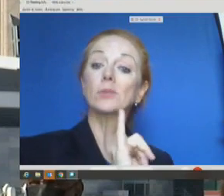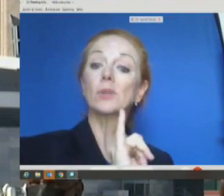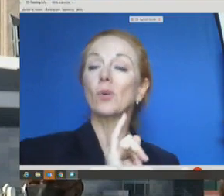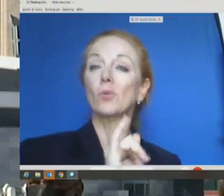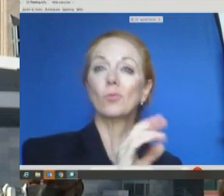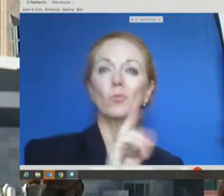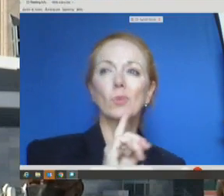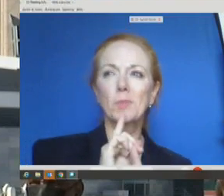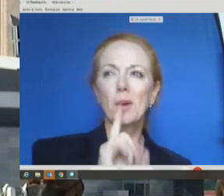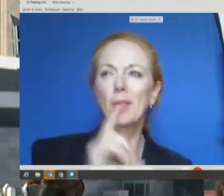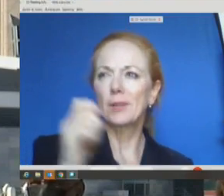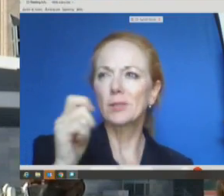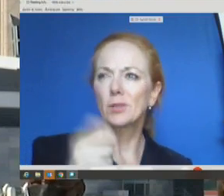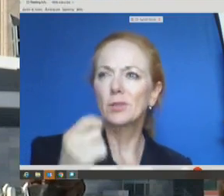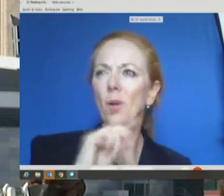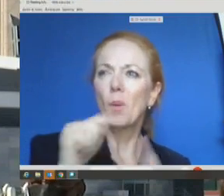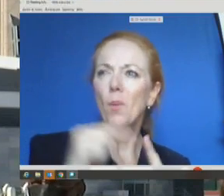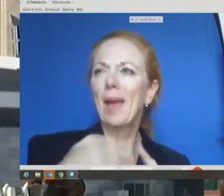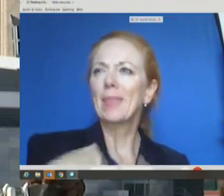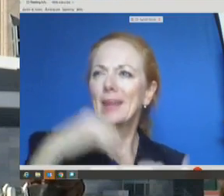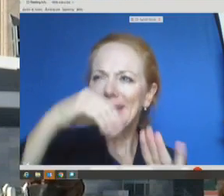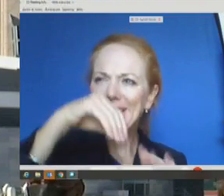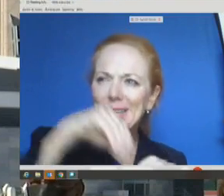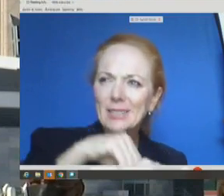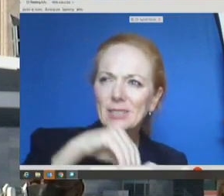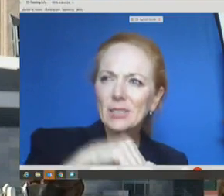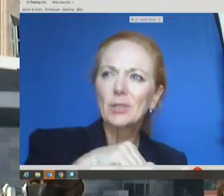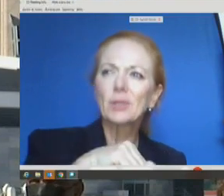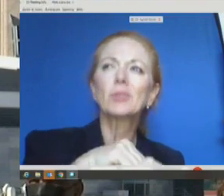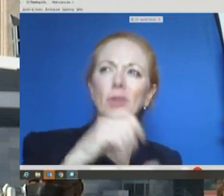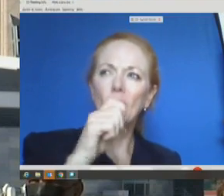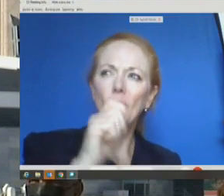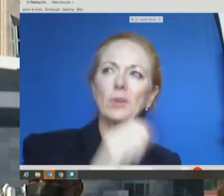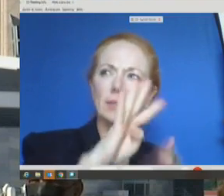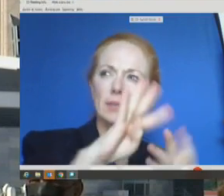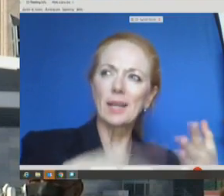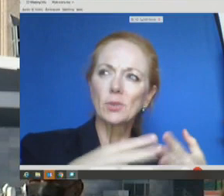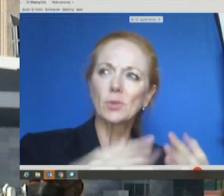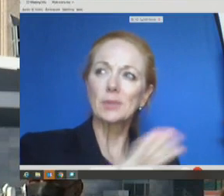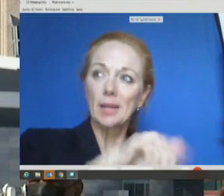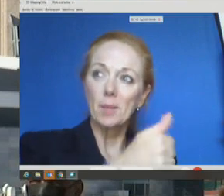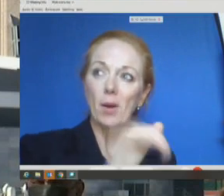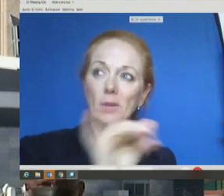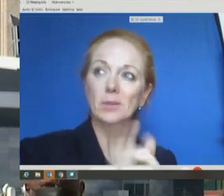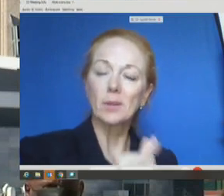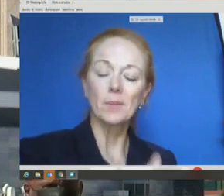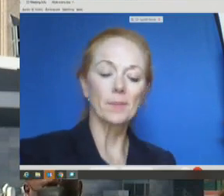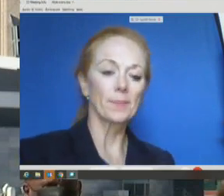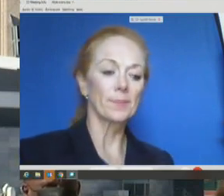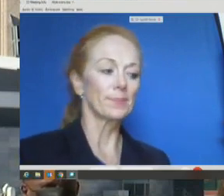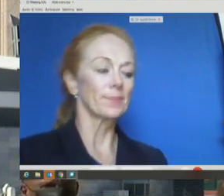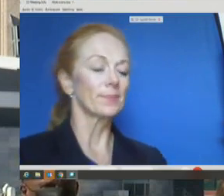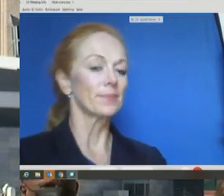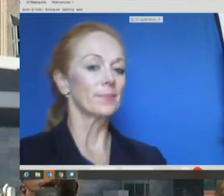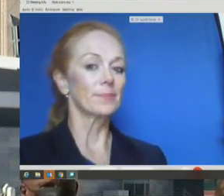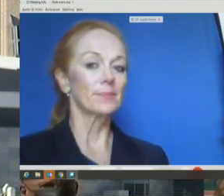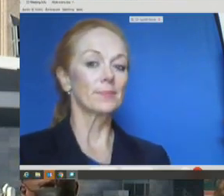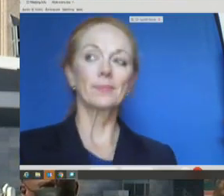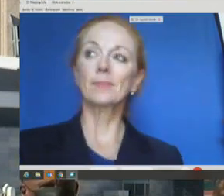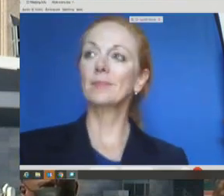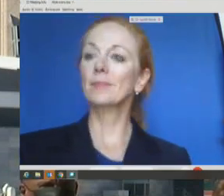videos, the close proximity of those as far as dates are concerned. But what I'll tell you is we had that date set prior to